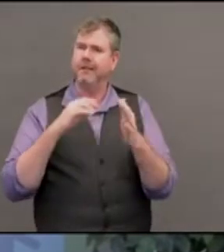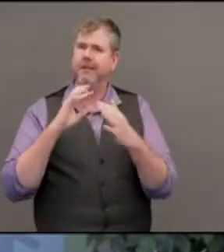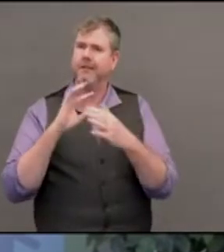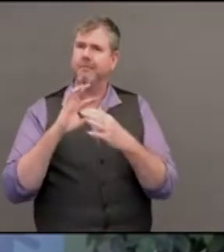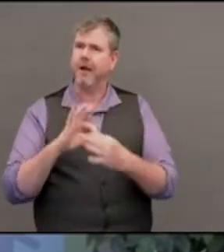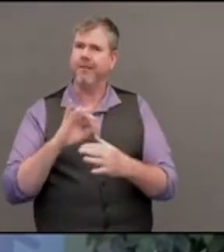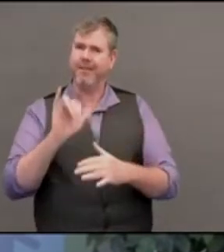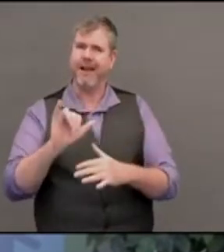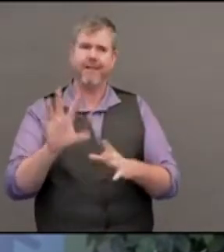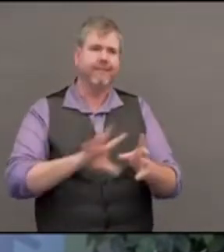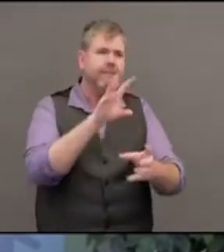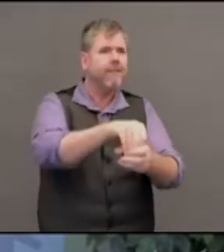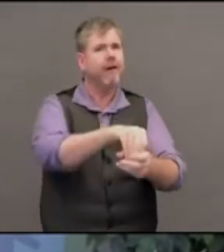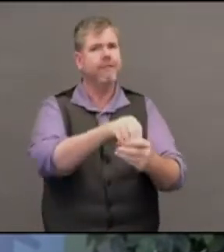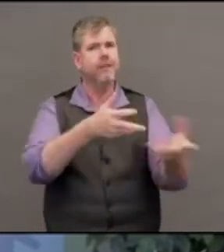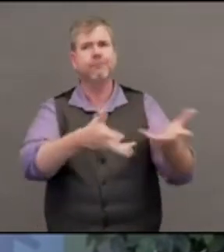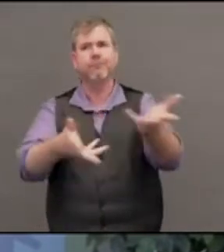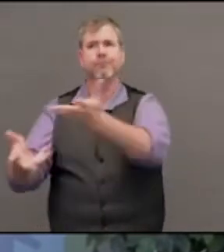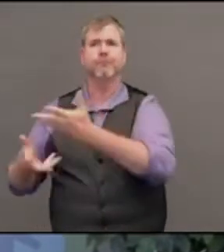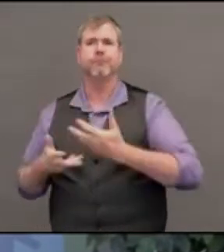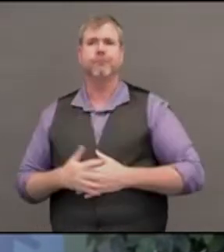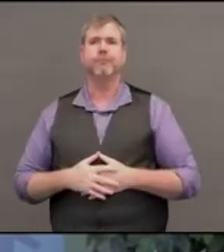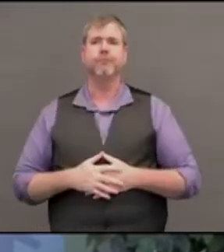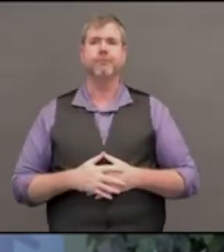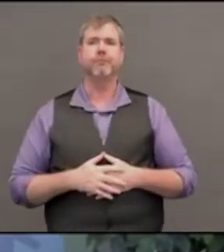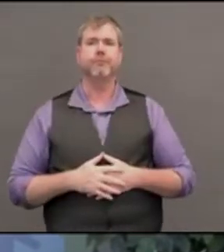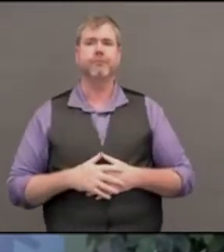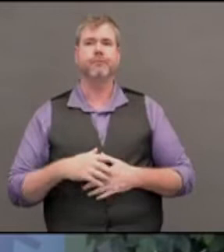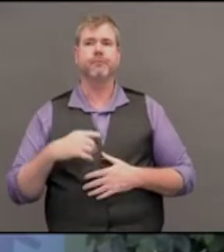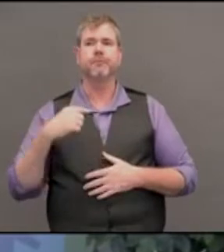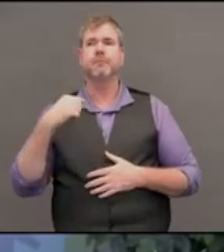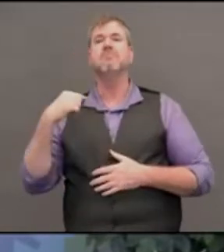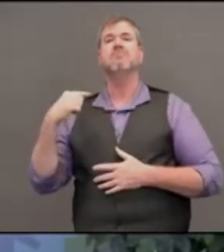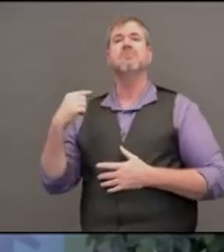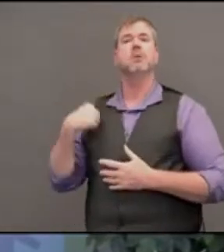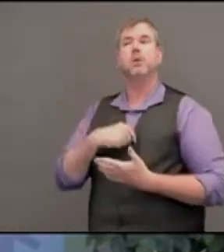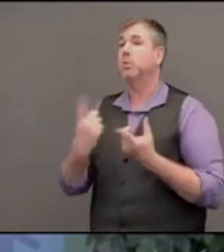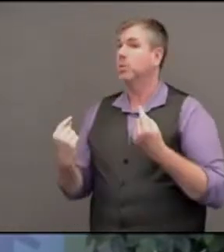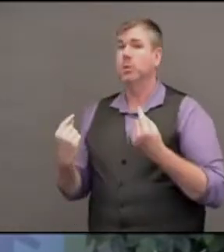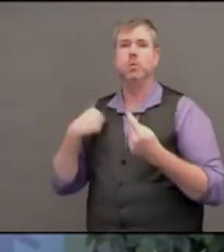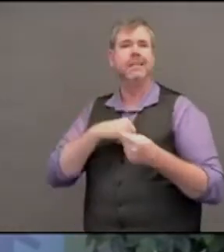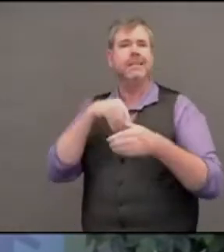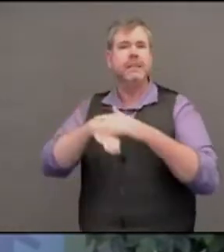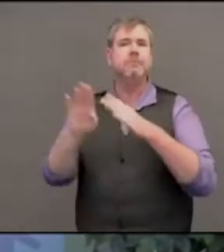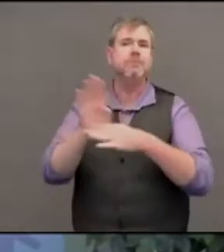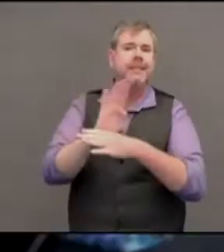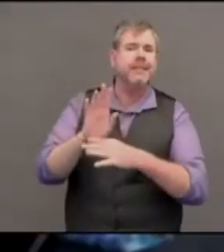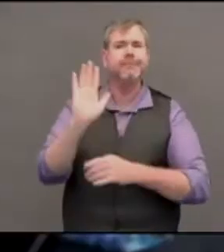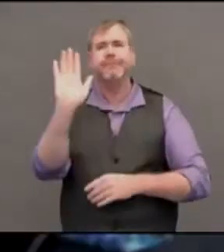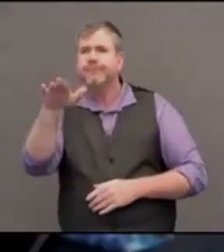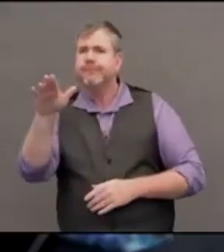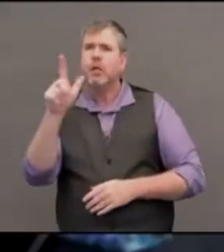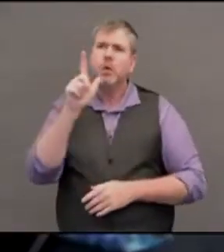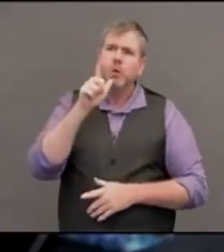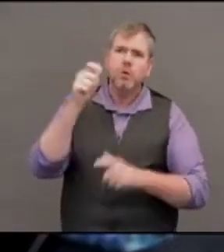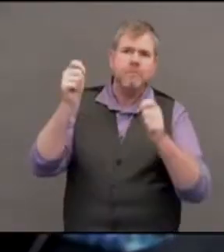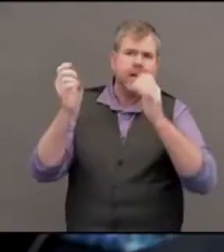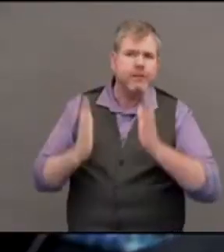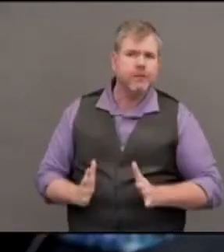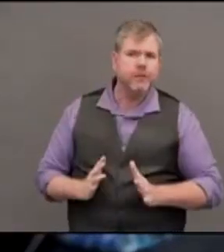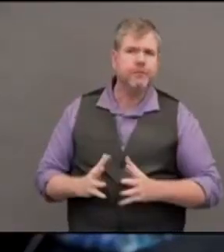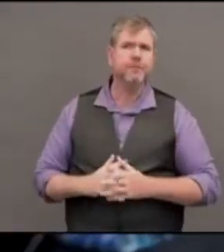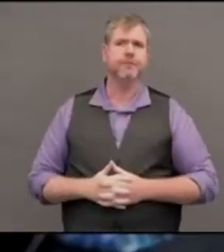into a business. We'll ask to speak to a manager. If a manager is not available, we mention that it's equally important to talk to the employees so they're aware of the